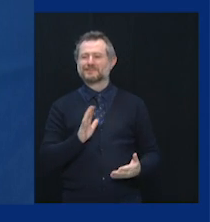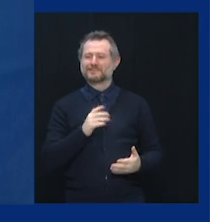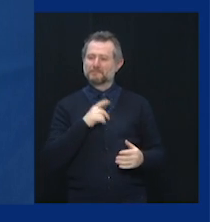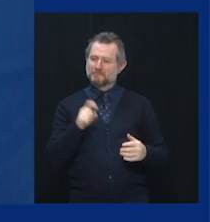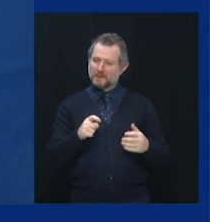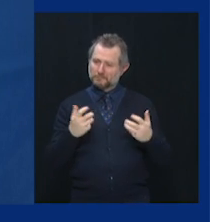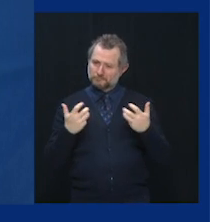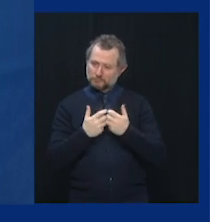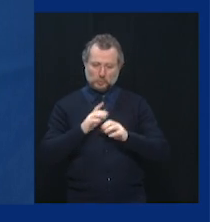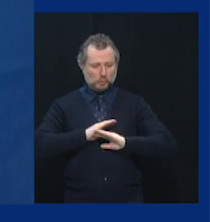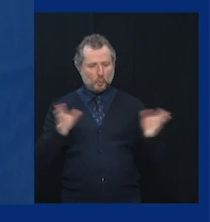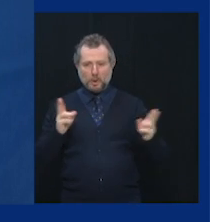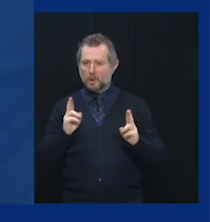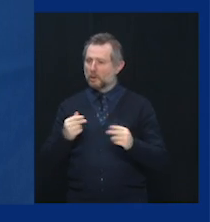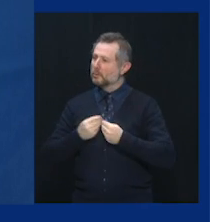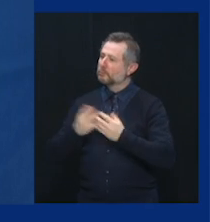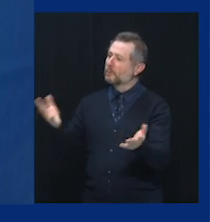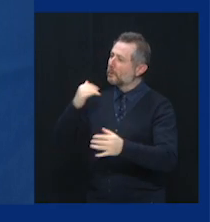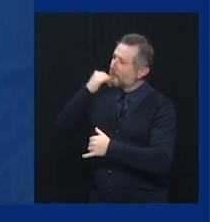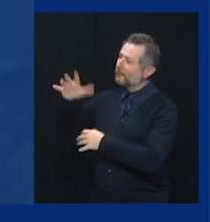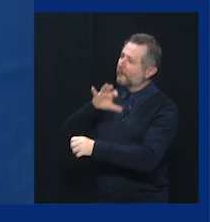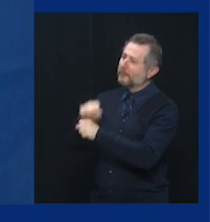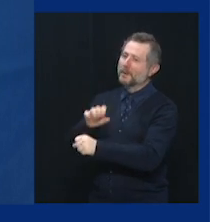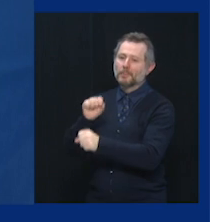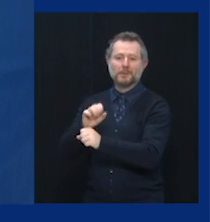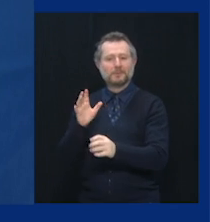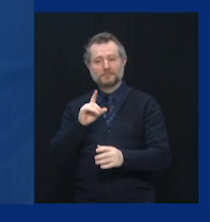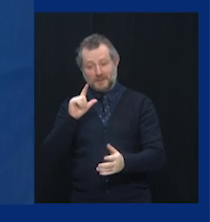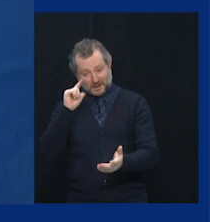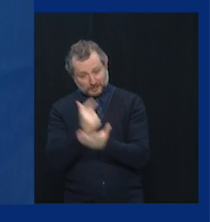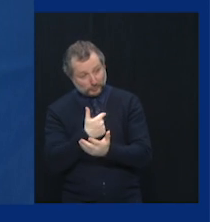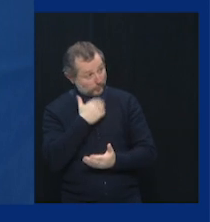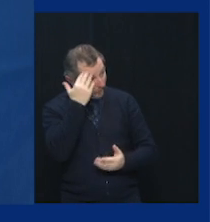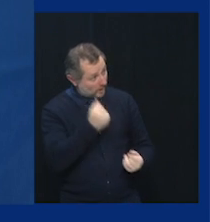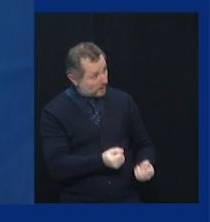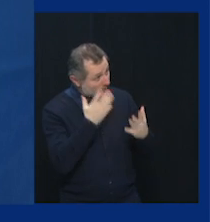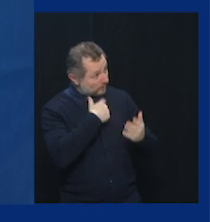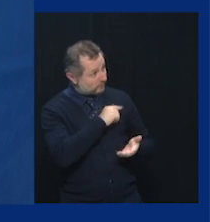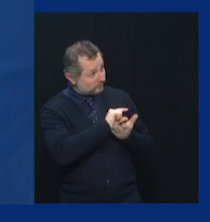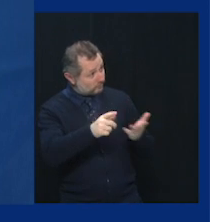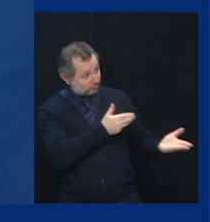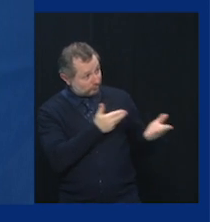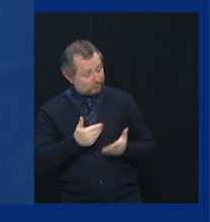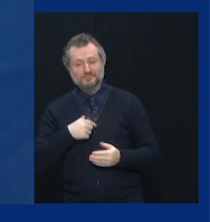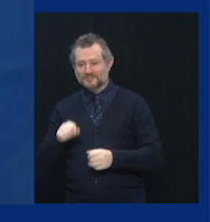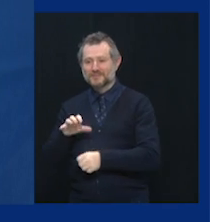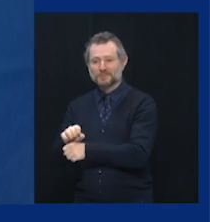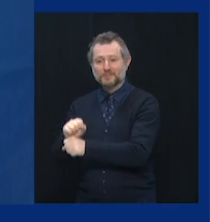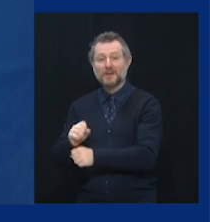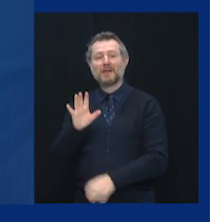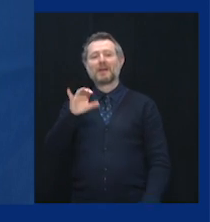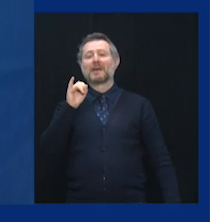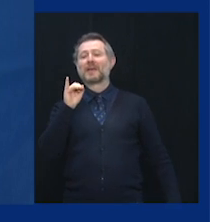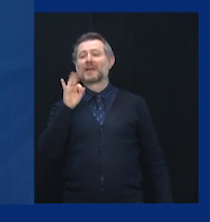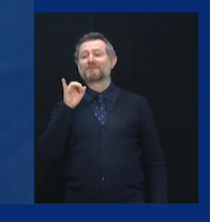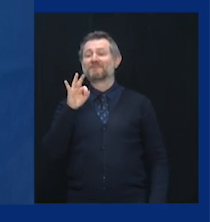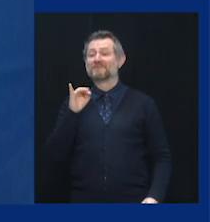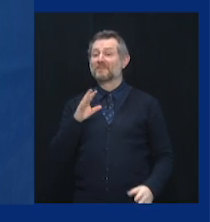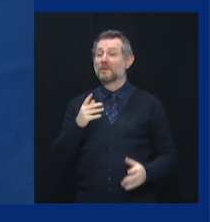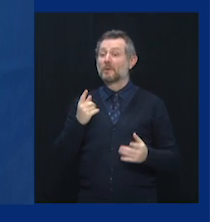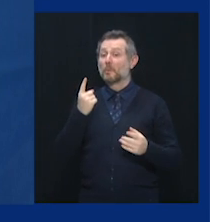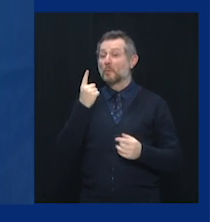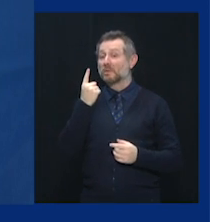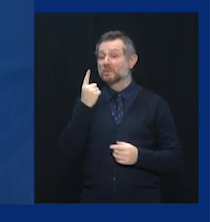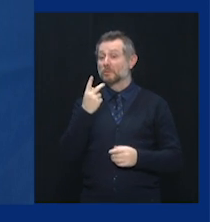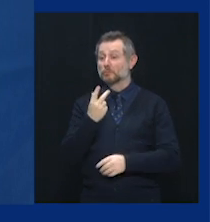you have an allocation. Person who had a first dose, they have an appointment for a second dose, they're